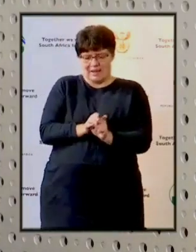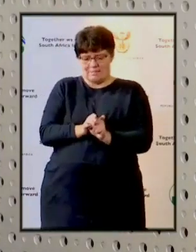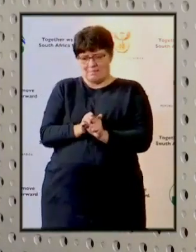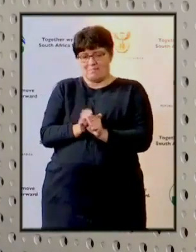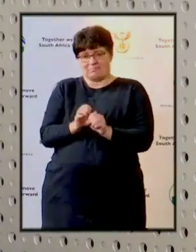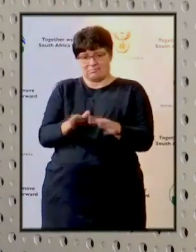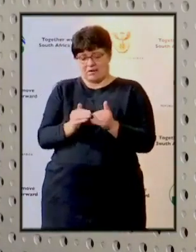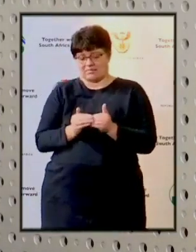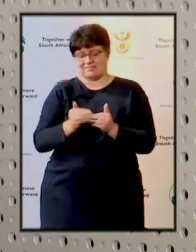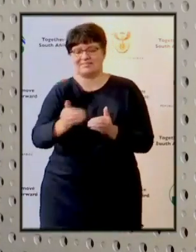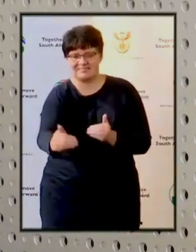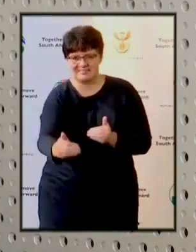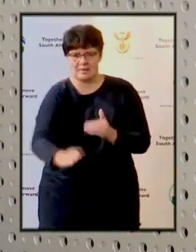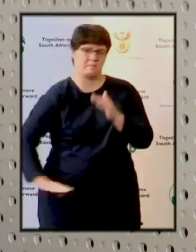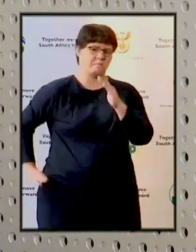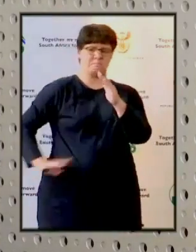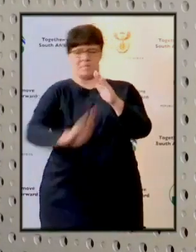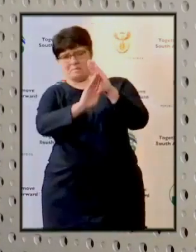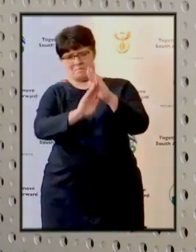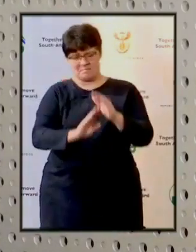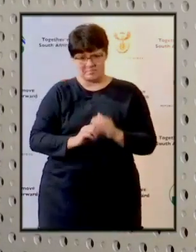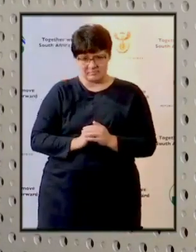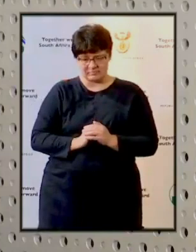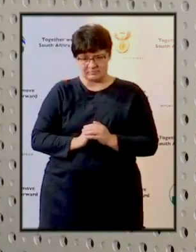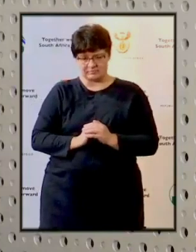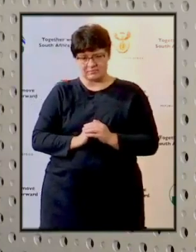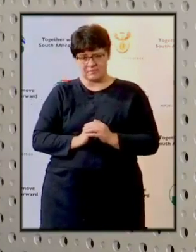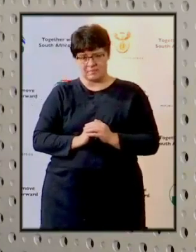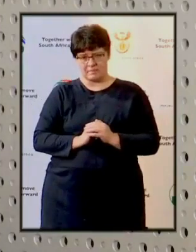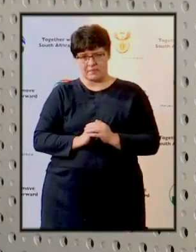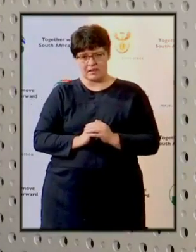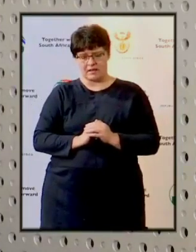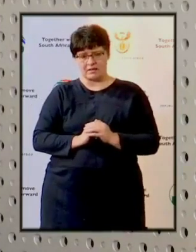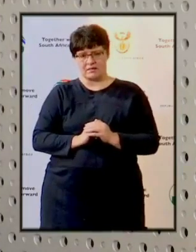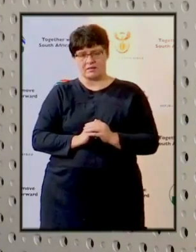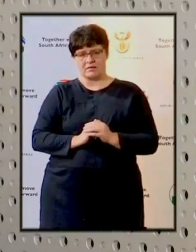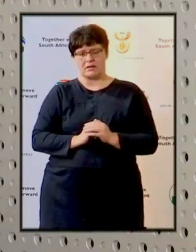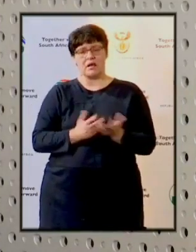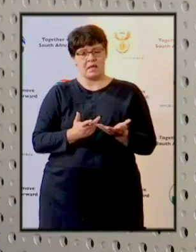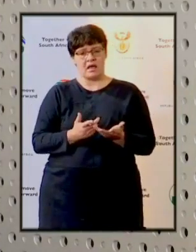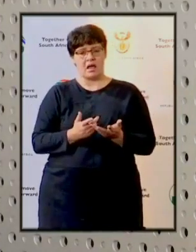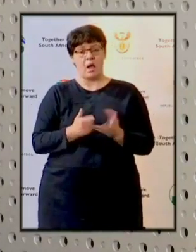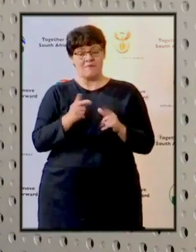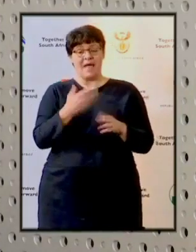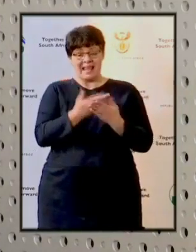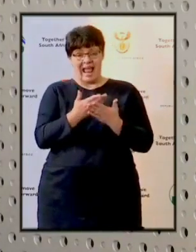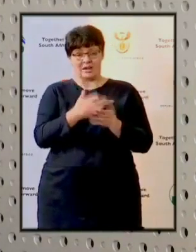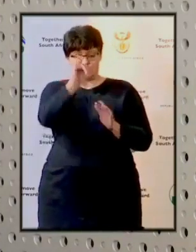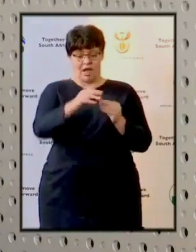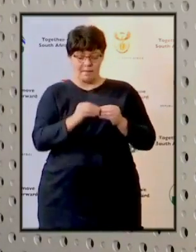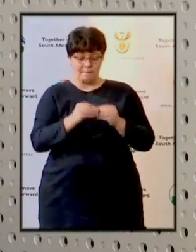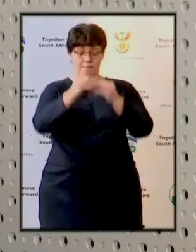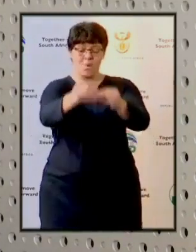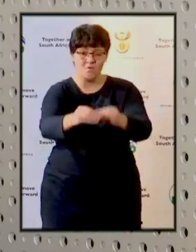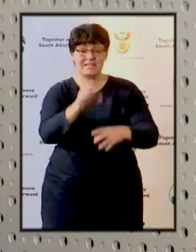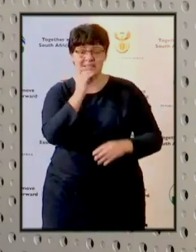when the virus spreads most actively and we get to the peak. The later we get to the peak, the more it will help